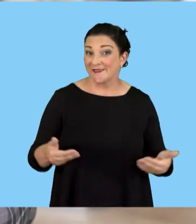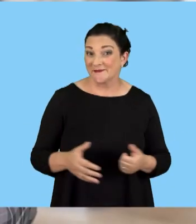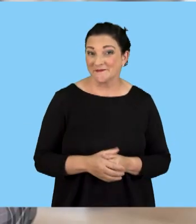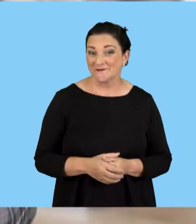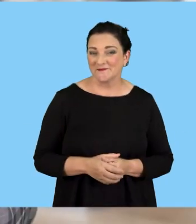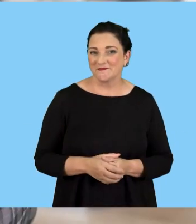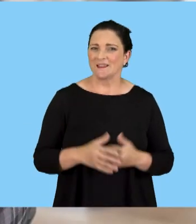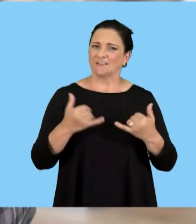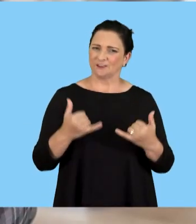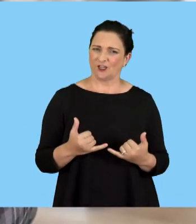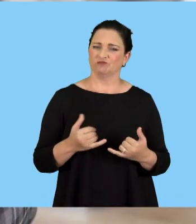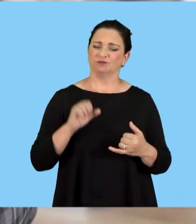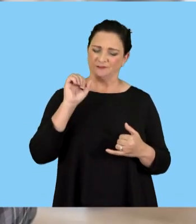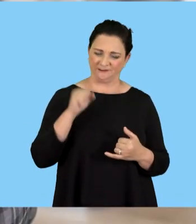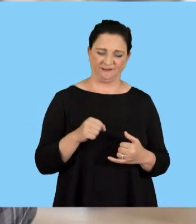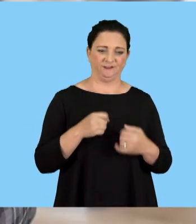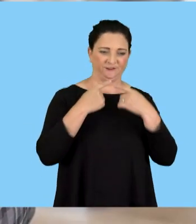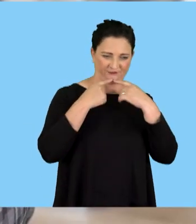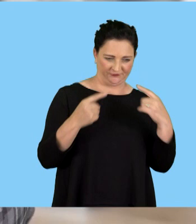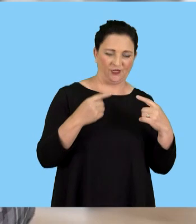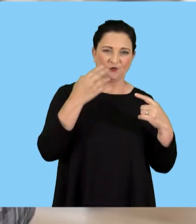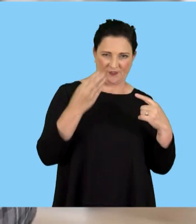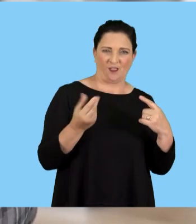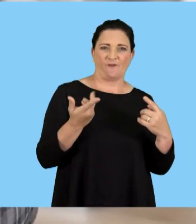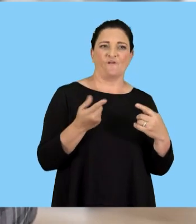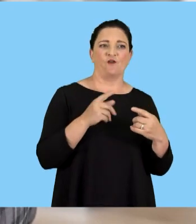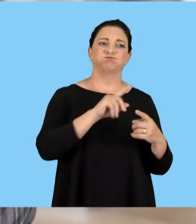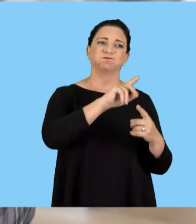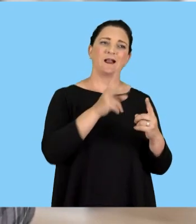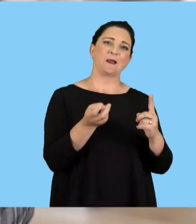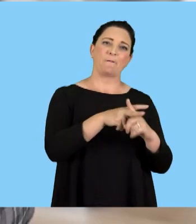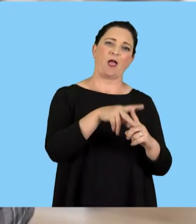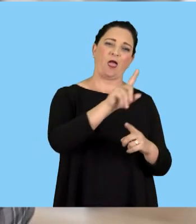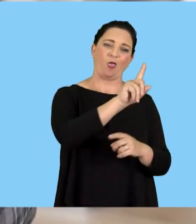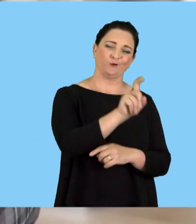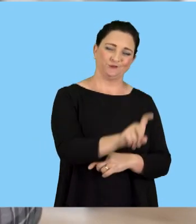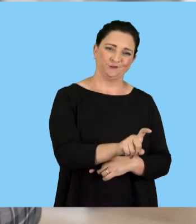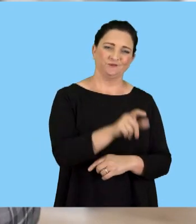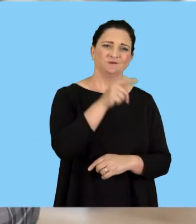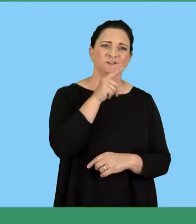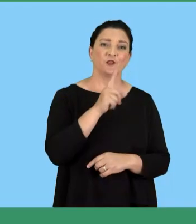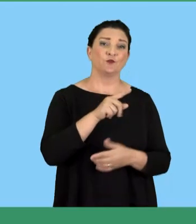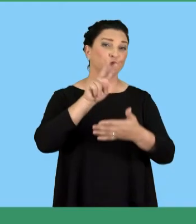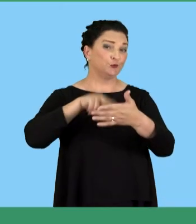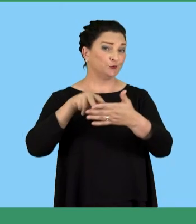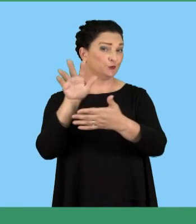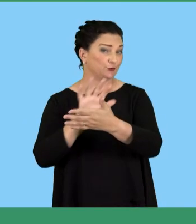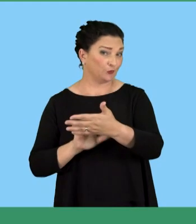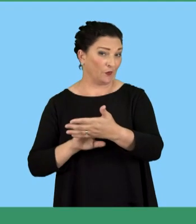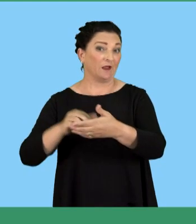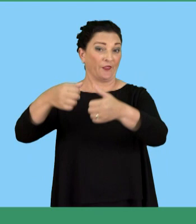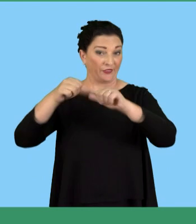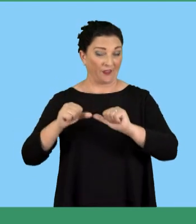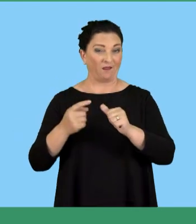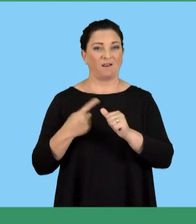Welcome back. We have an instruction again on our application question. It says to us, read the scenario below and answer